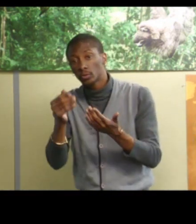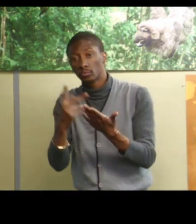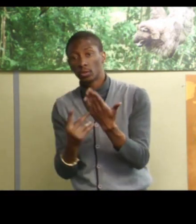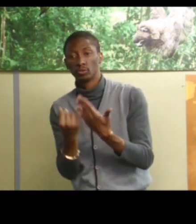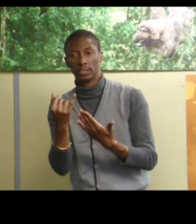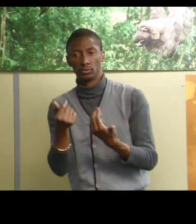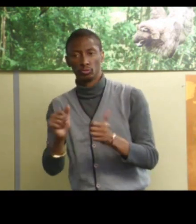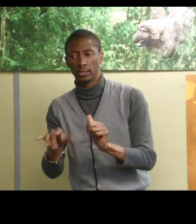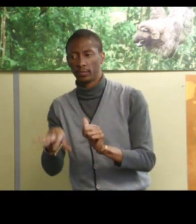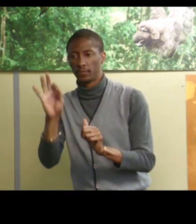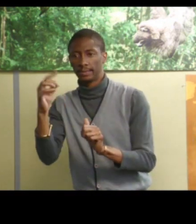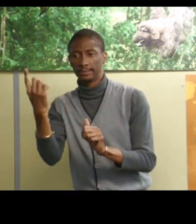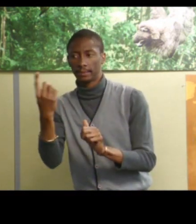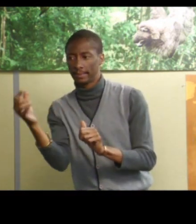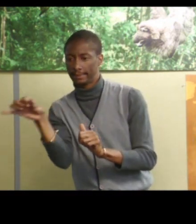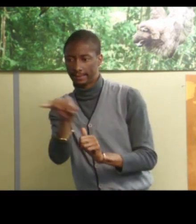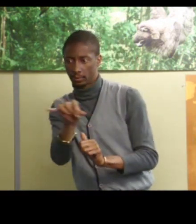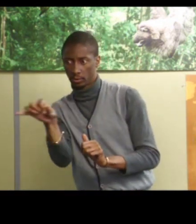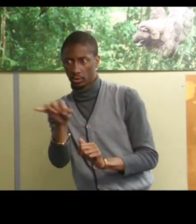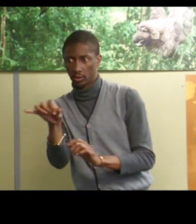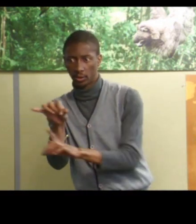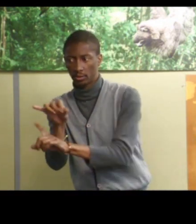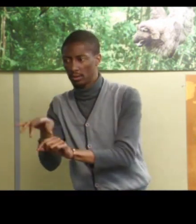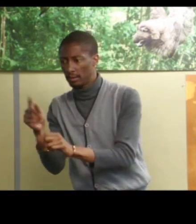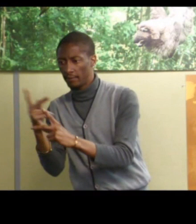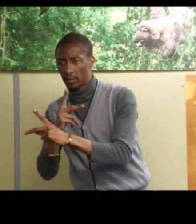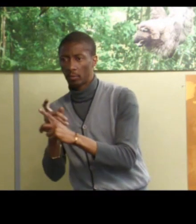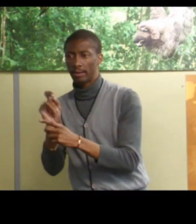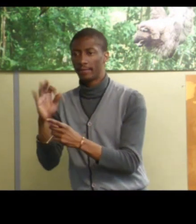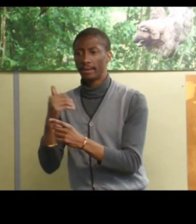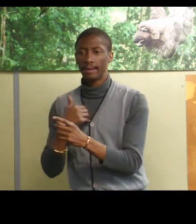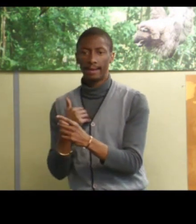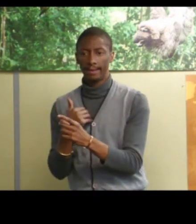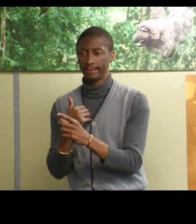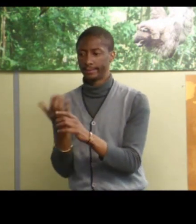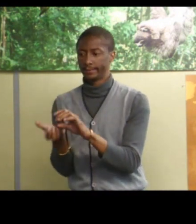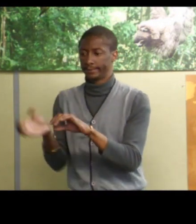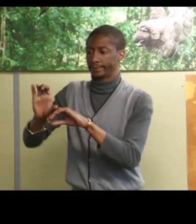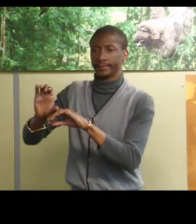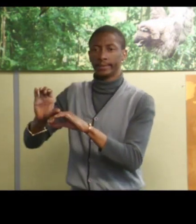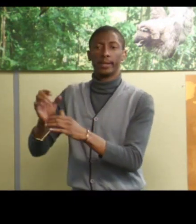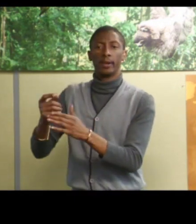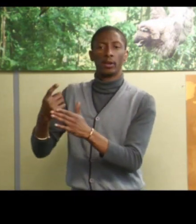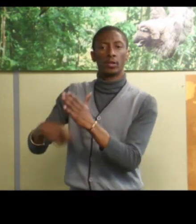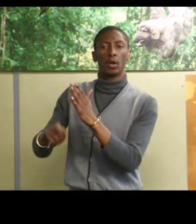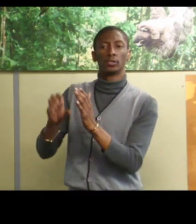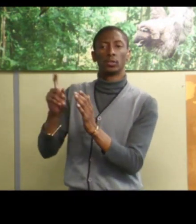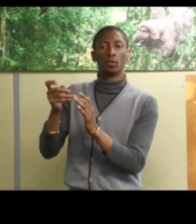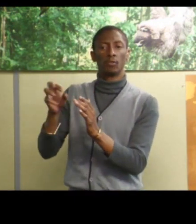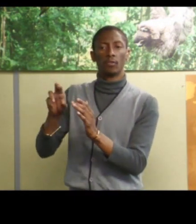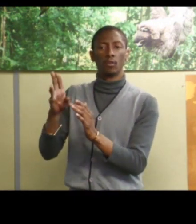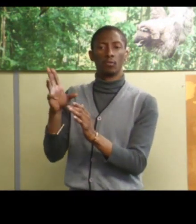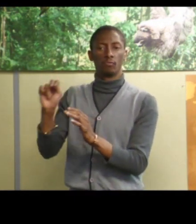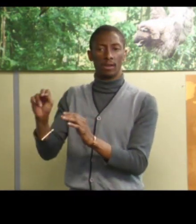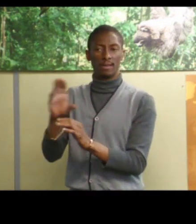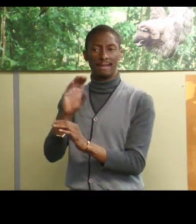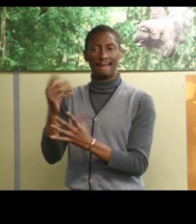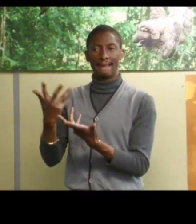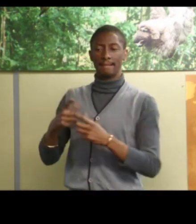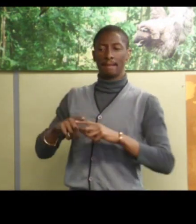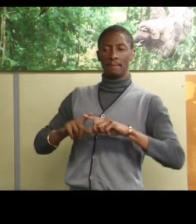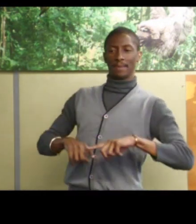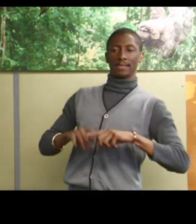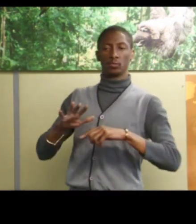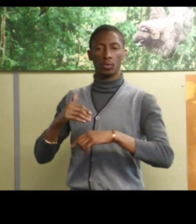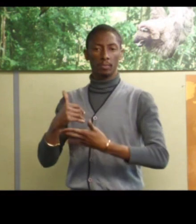very similar, find out if it had cost overruns, and base your budgets for future exhibits on